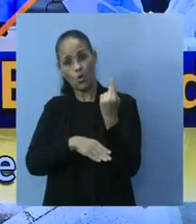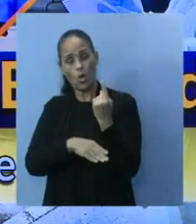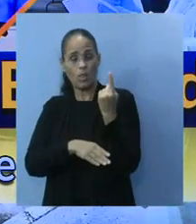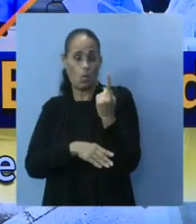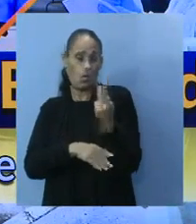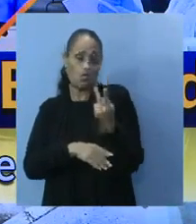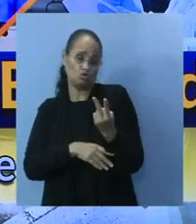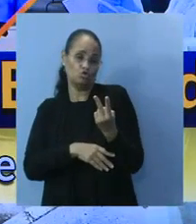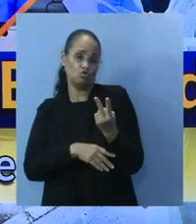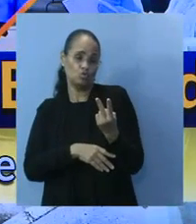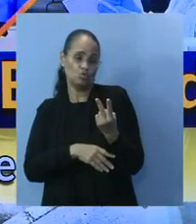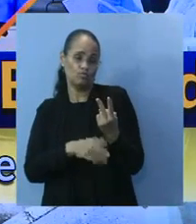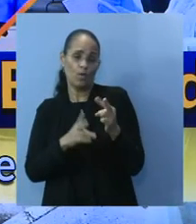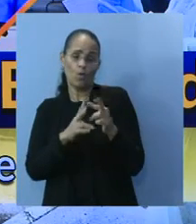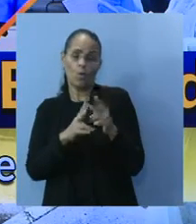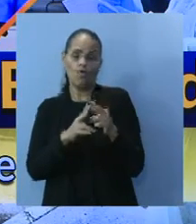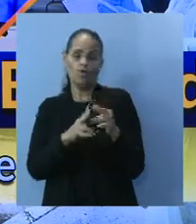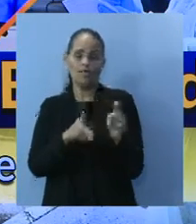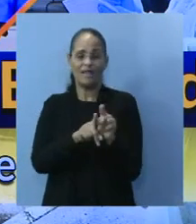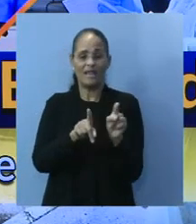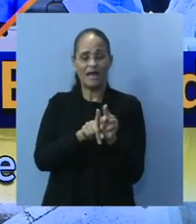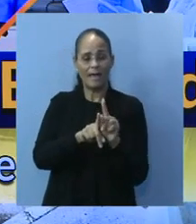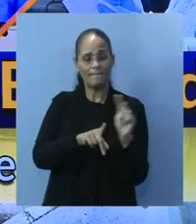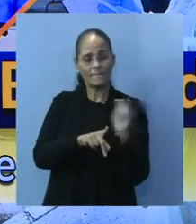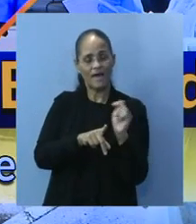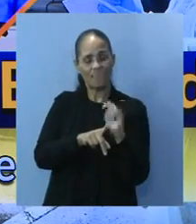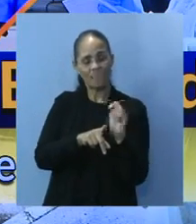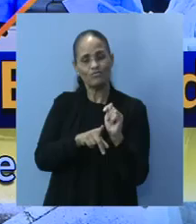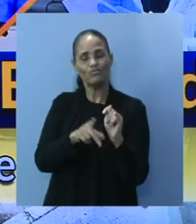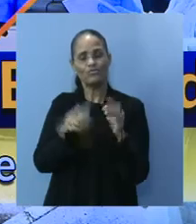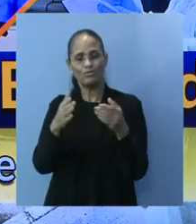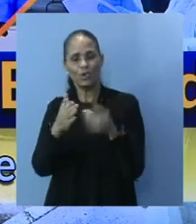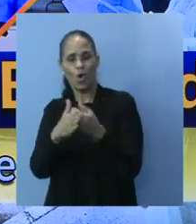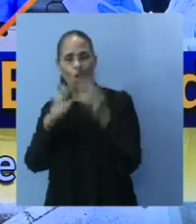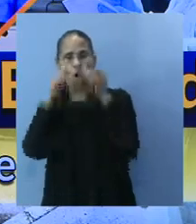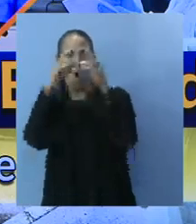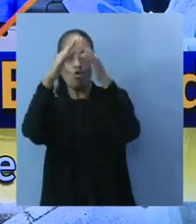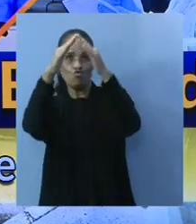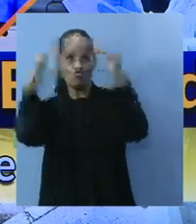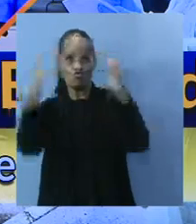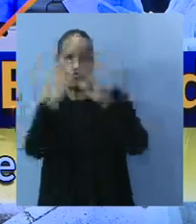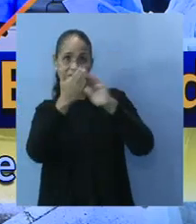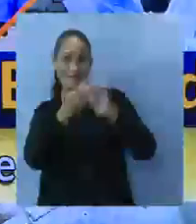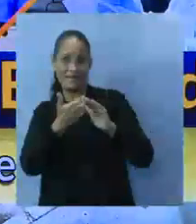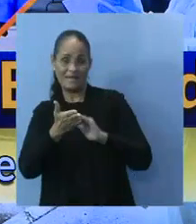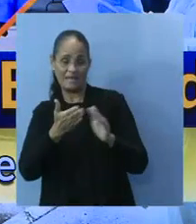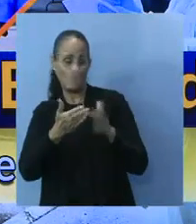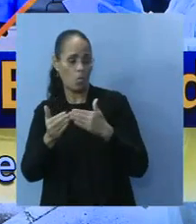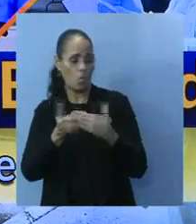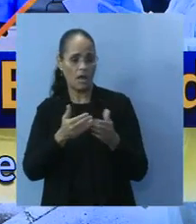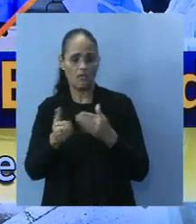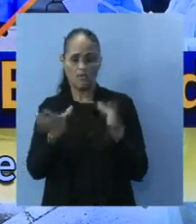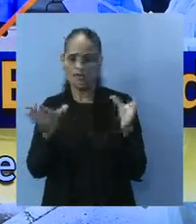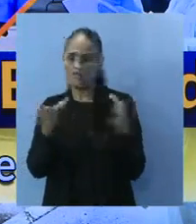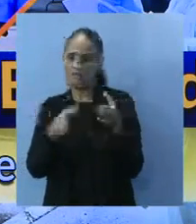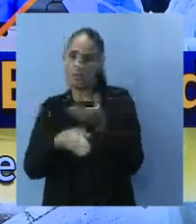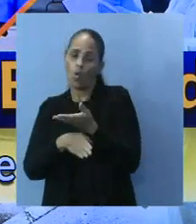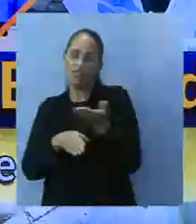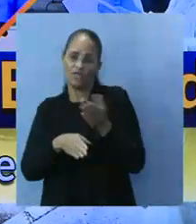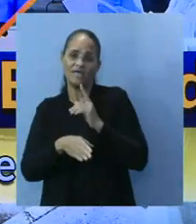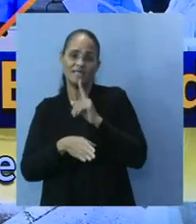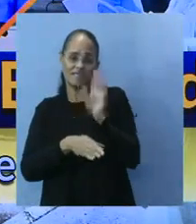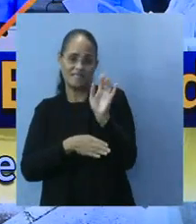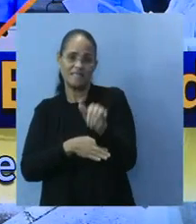of you, whether it's things such as bathroom remodeling, roof cleaning, whatever the small thing is